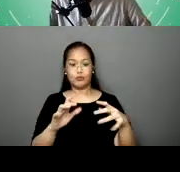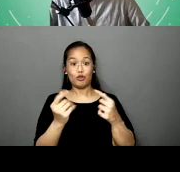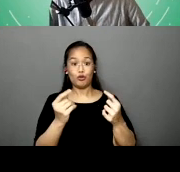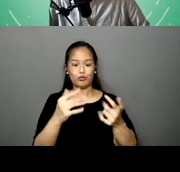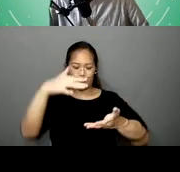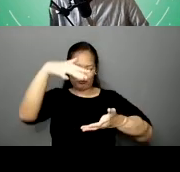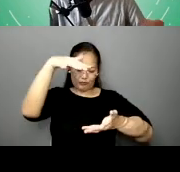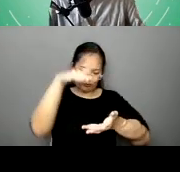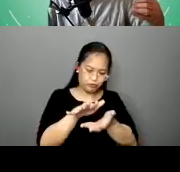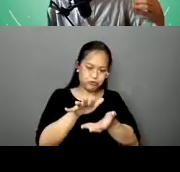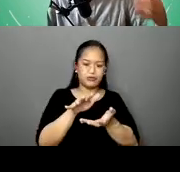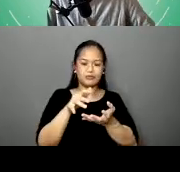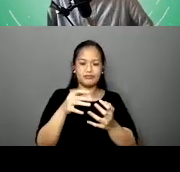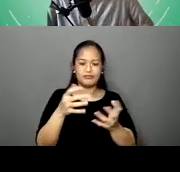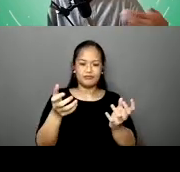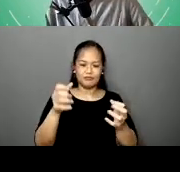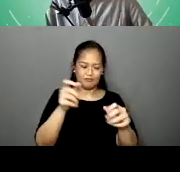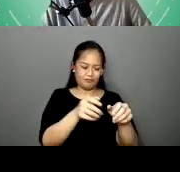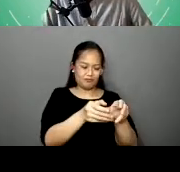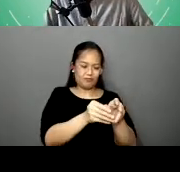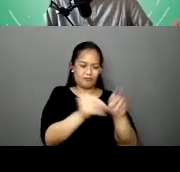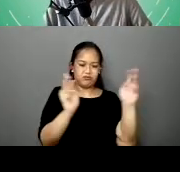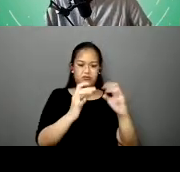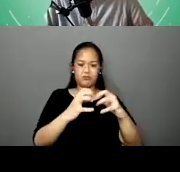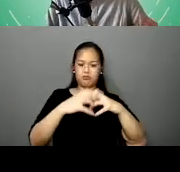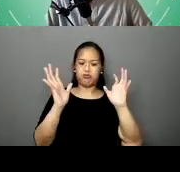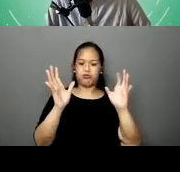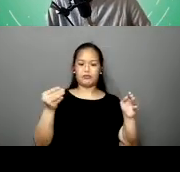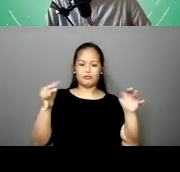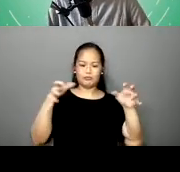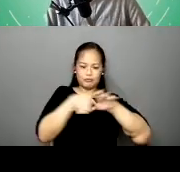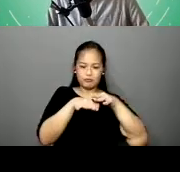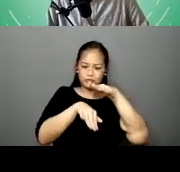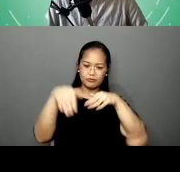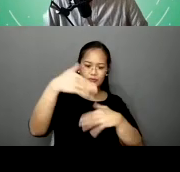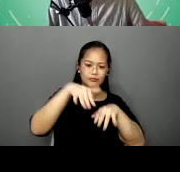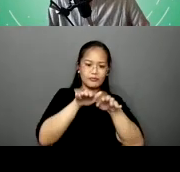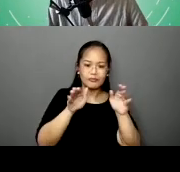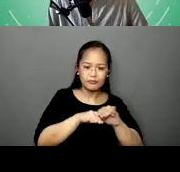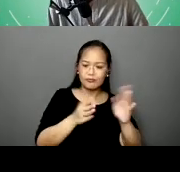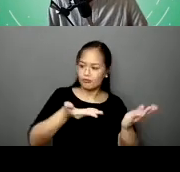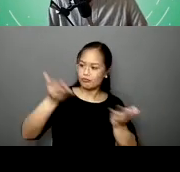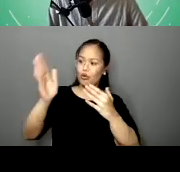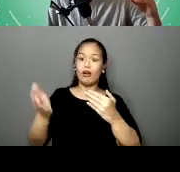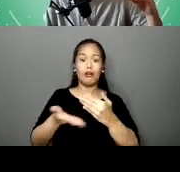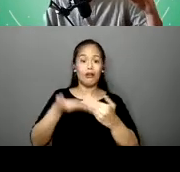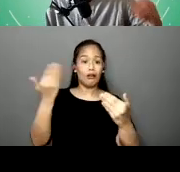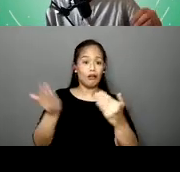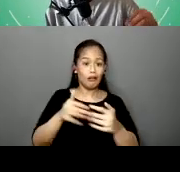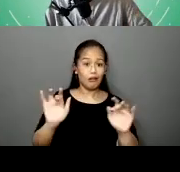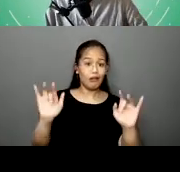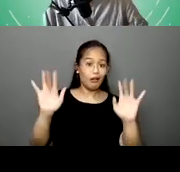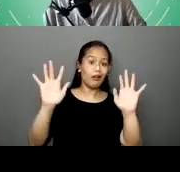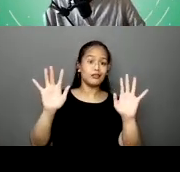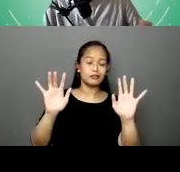downsize the packaging, which meant that it was easier to store, it was easier to distribute, and it became more accessible for people. And it made